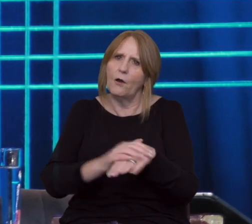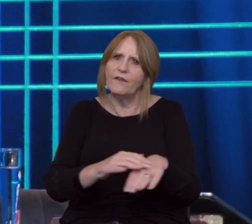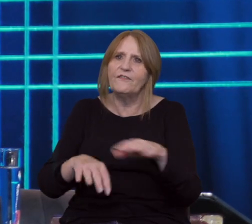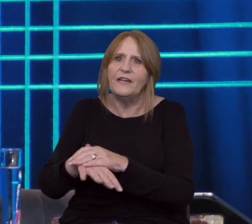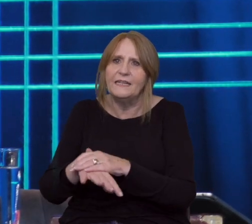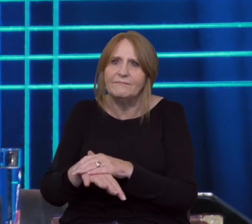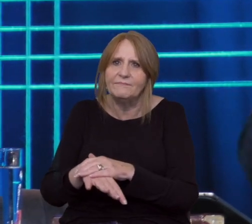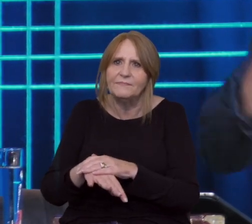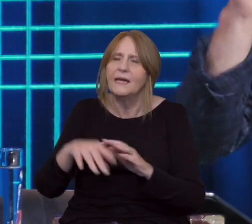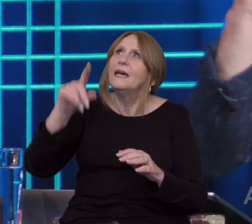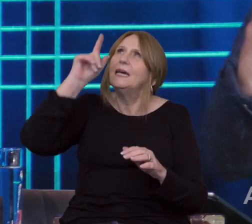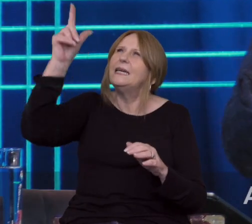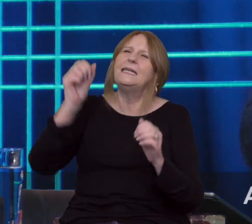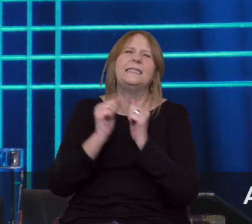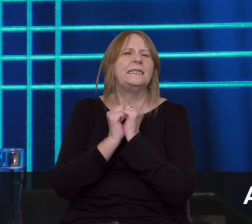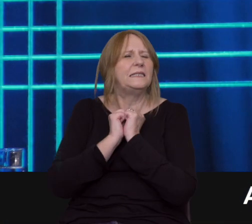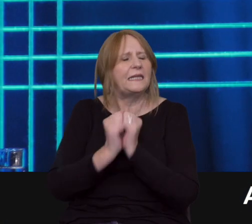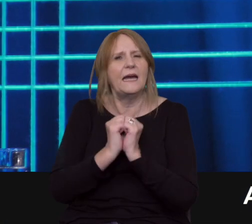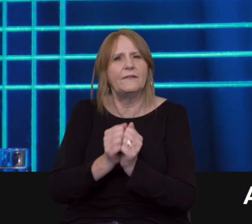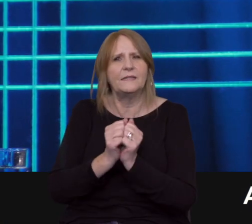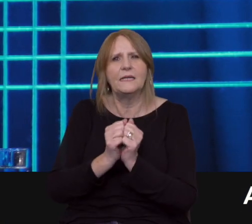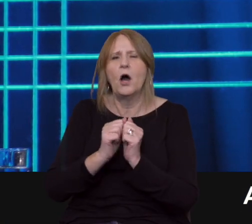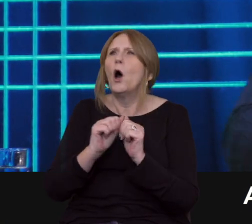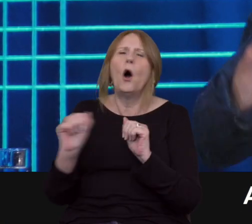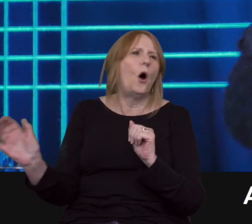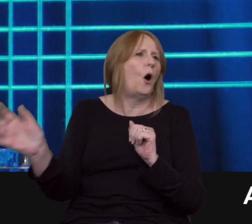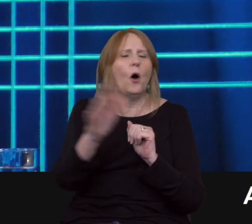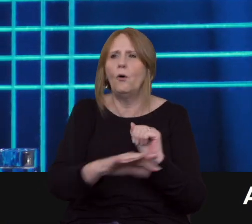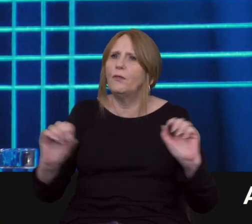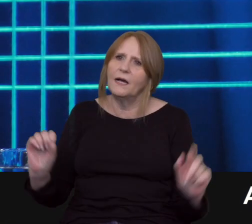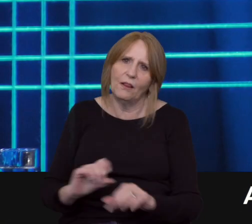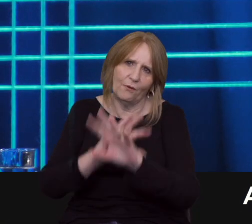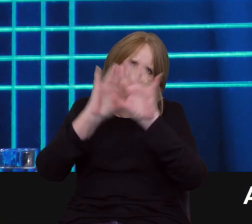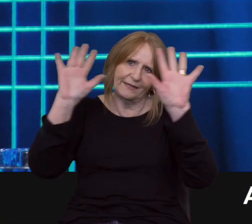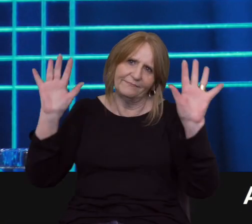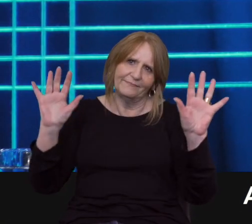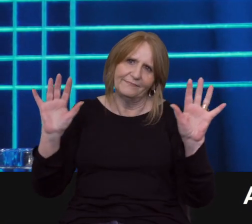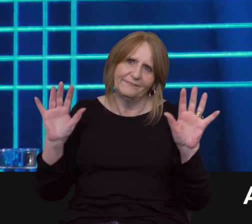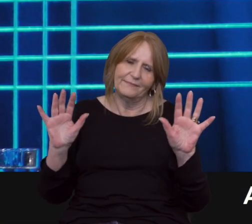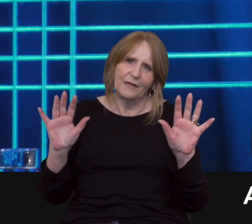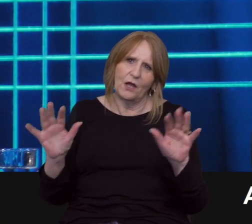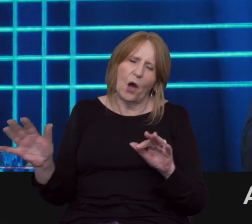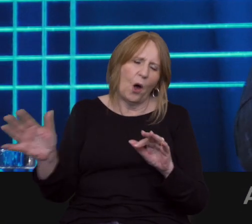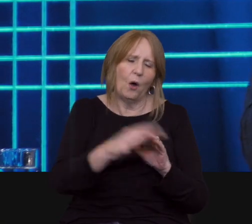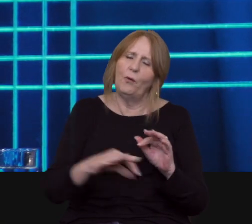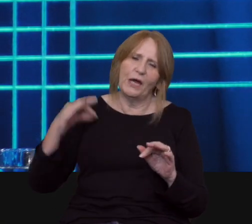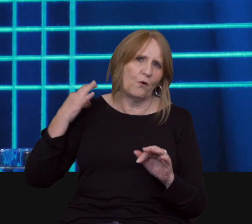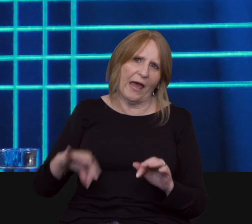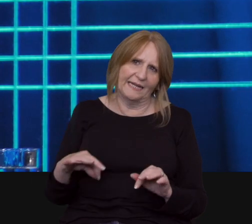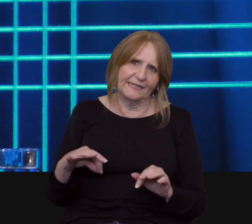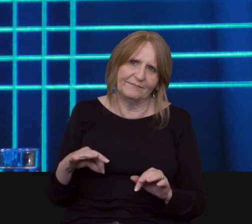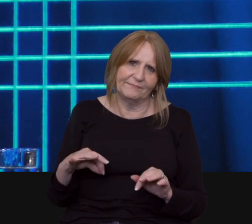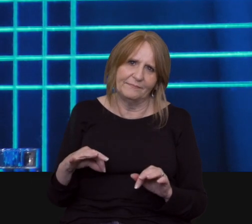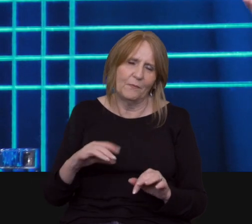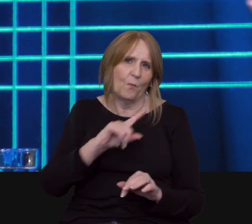deserves the accolade. He is the one that is to get the glory. He is the one that's to get the credit, because He is the one that's done it